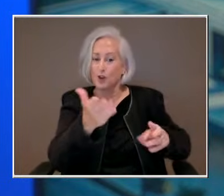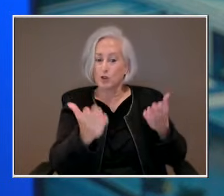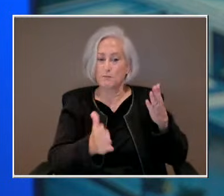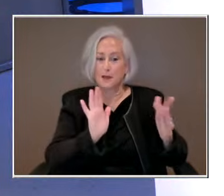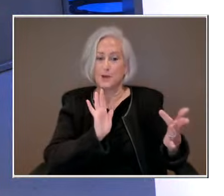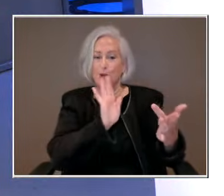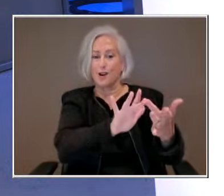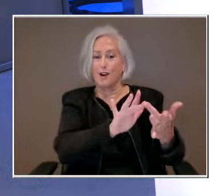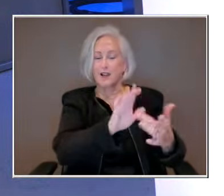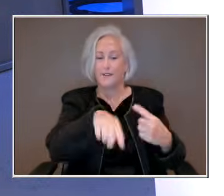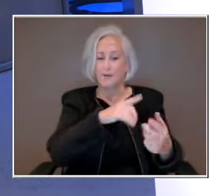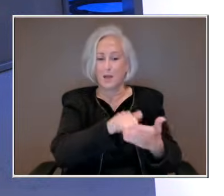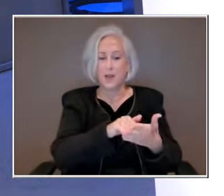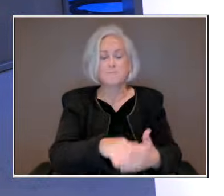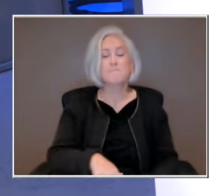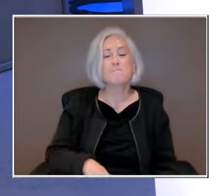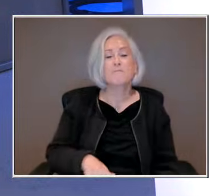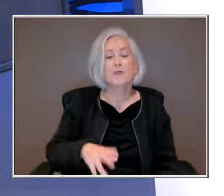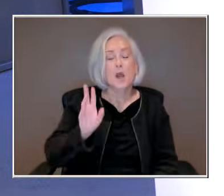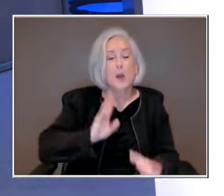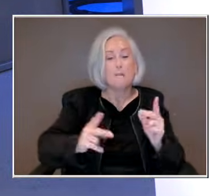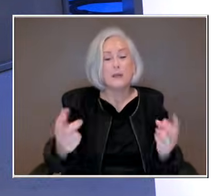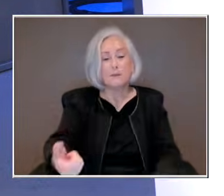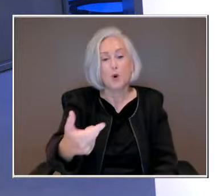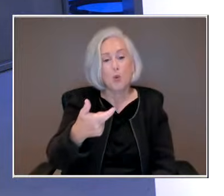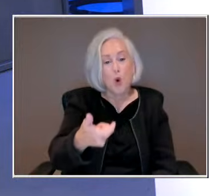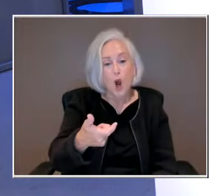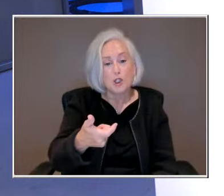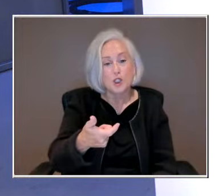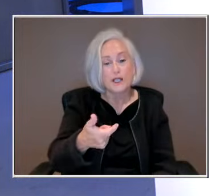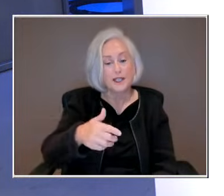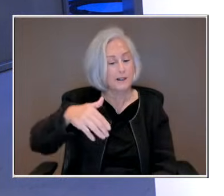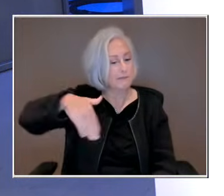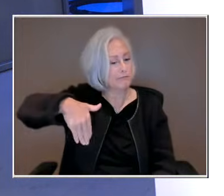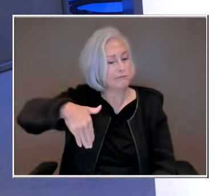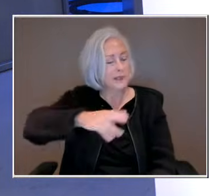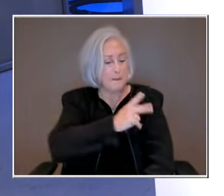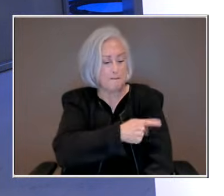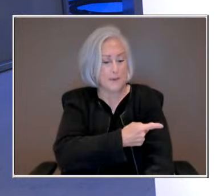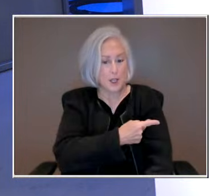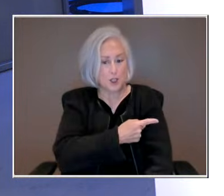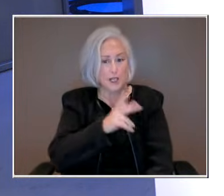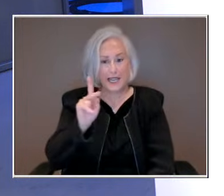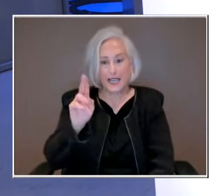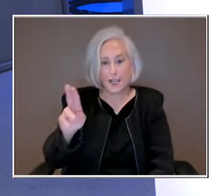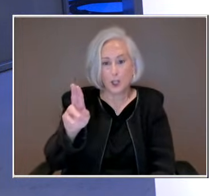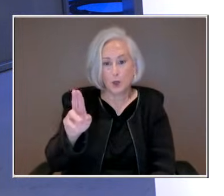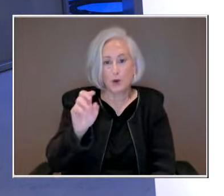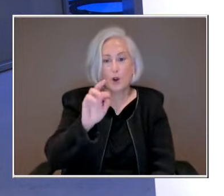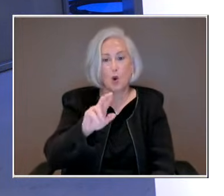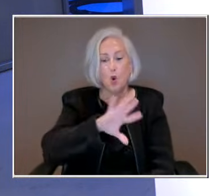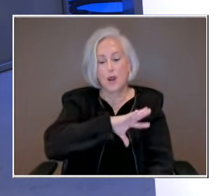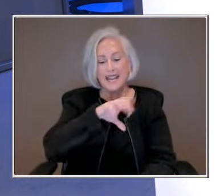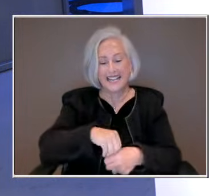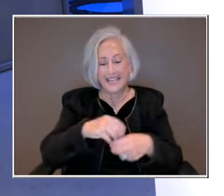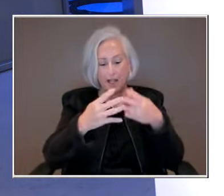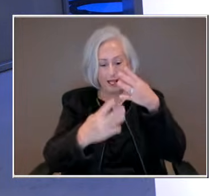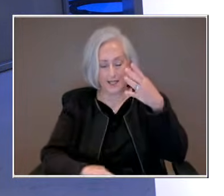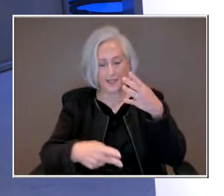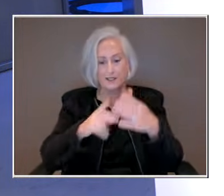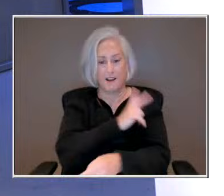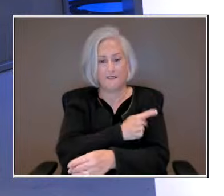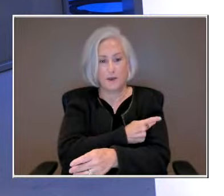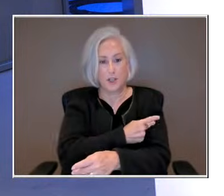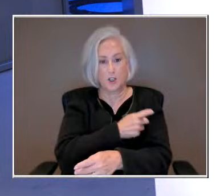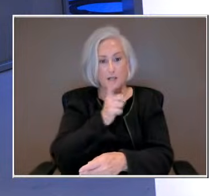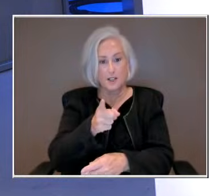And do people watching who aren't current patients or in the current bank of patients you have here, do they go